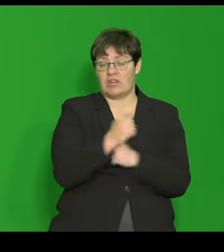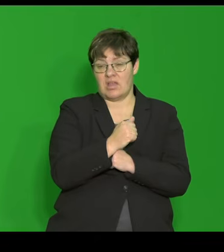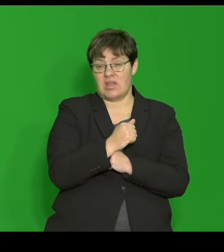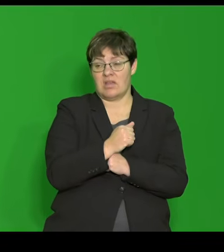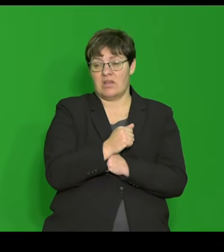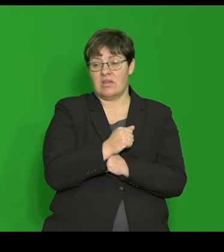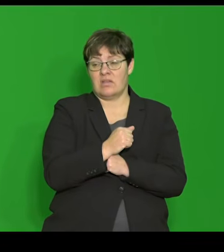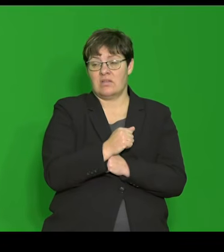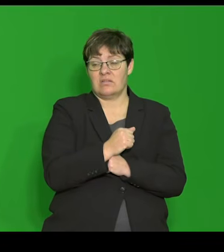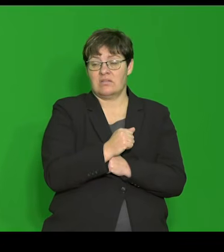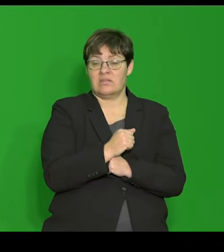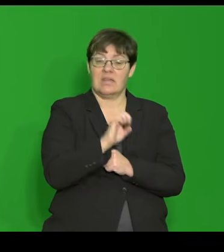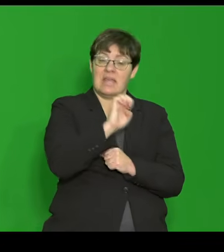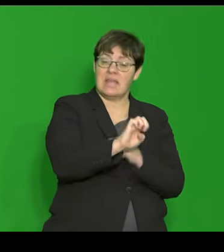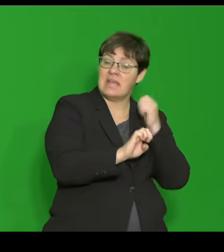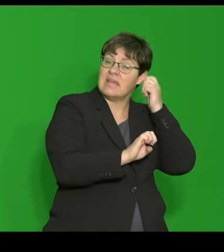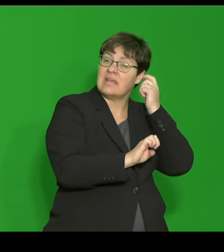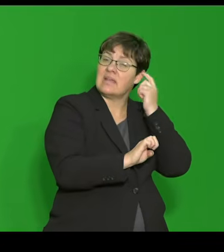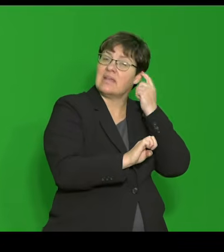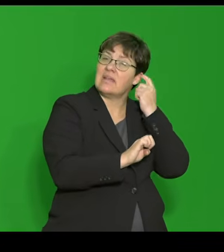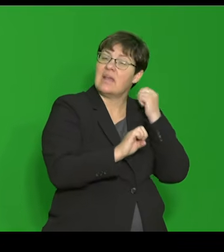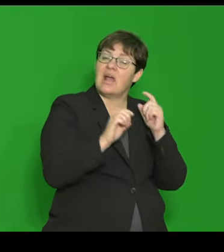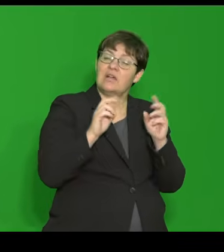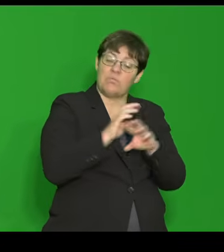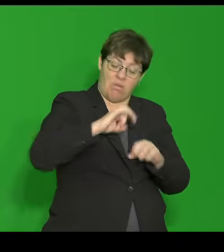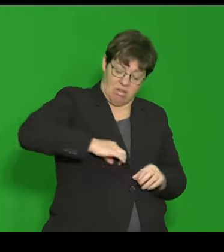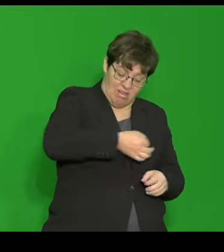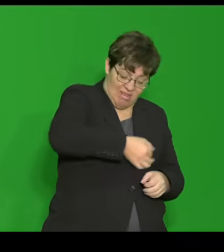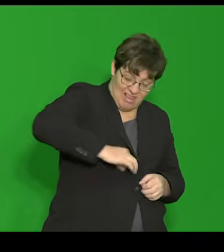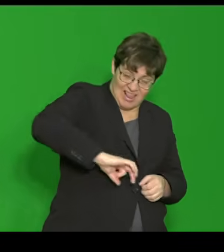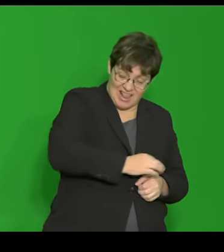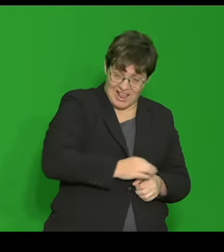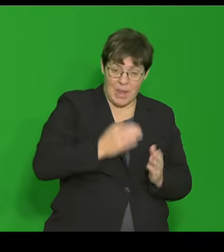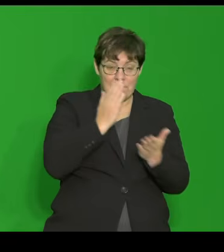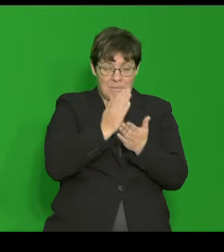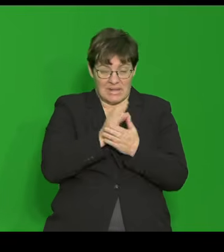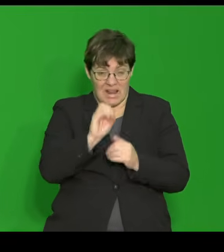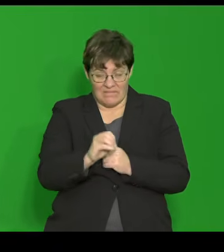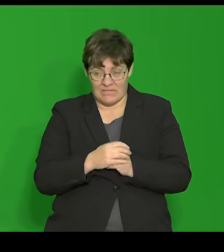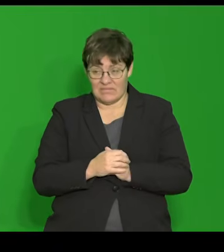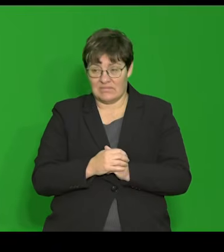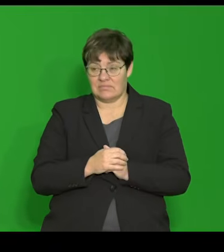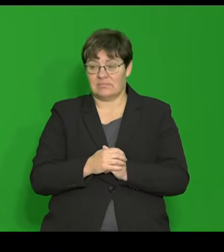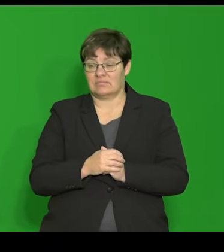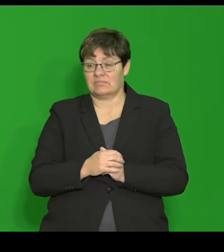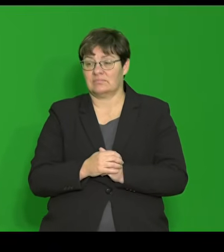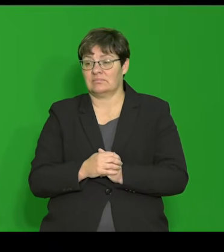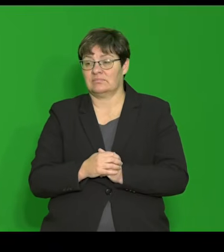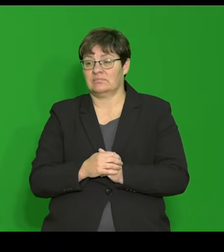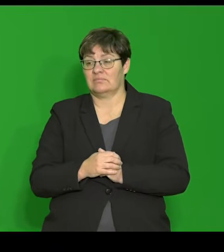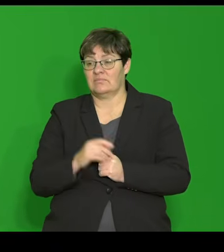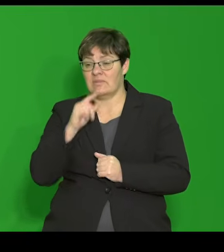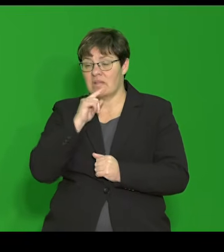got structure. Here, structure E, which is the small intestine, and that's the middle bit of the